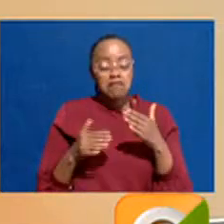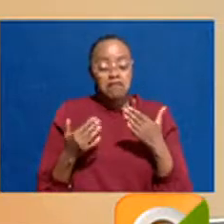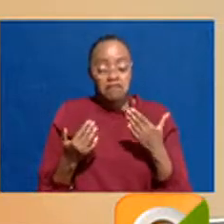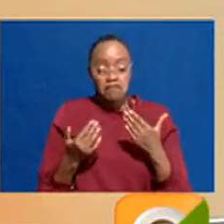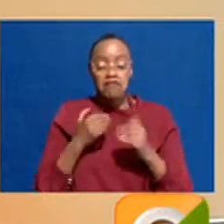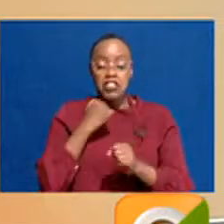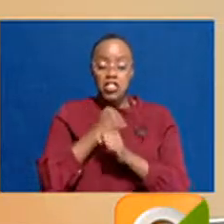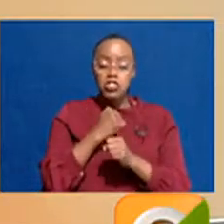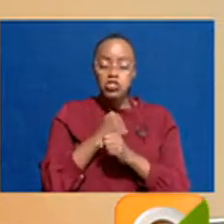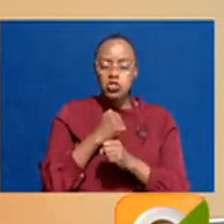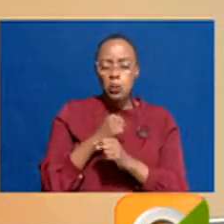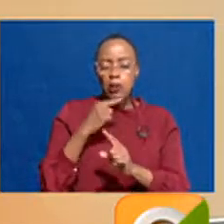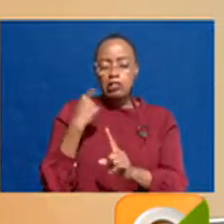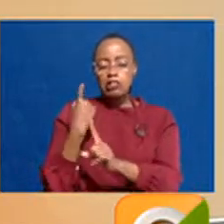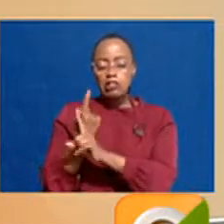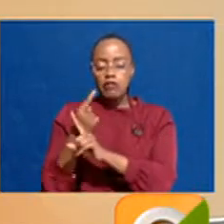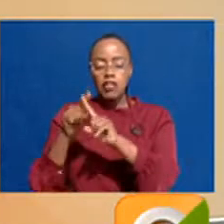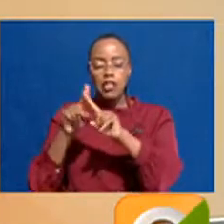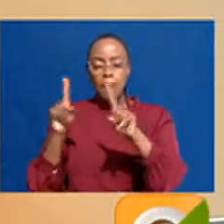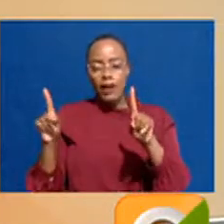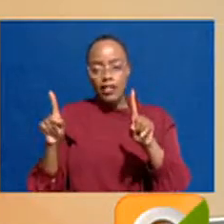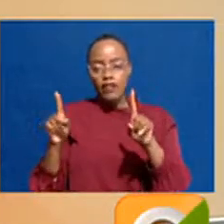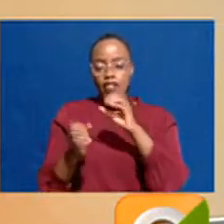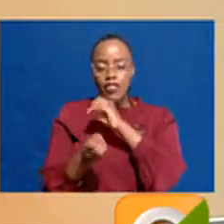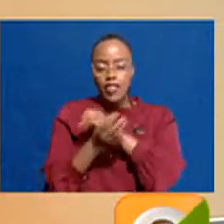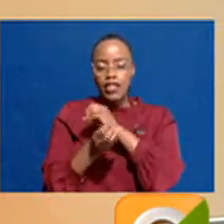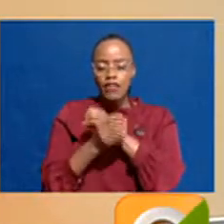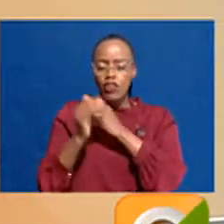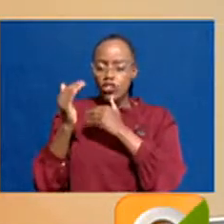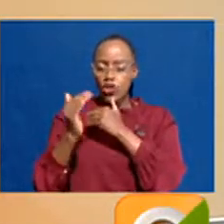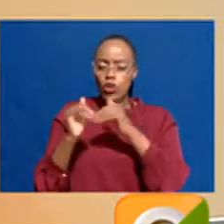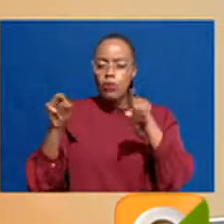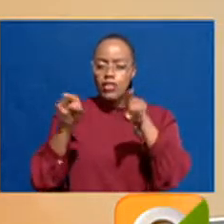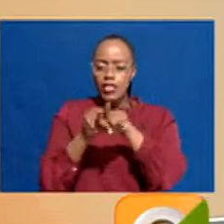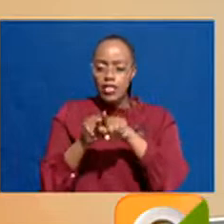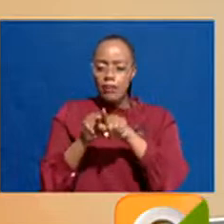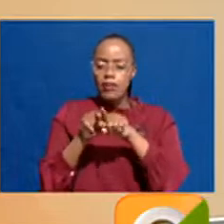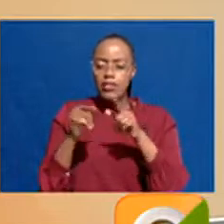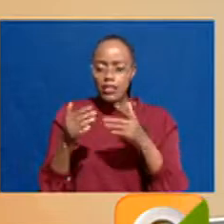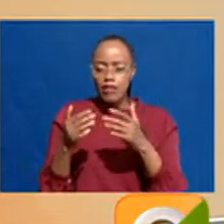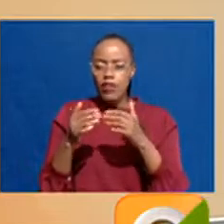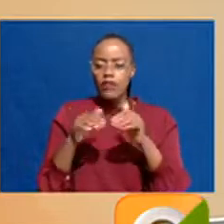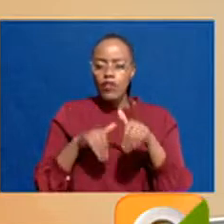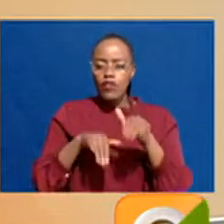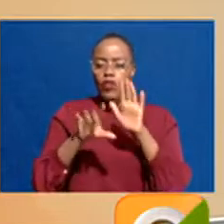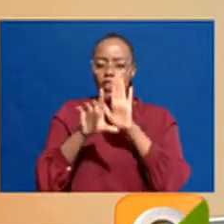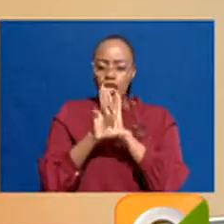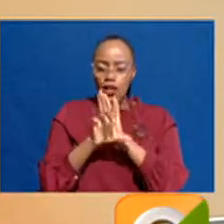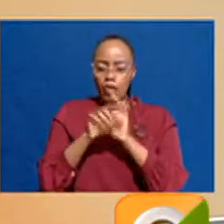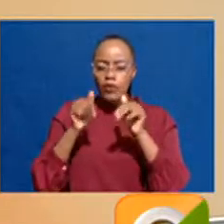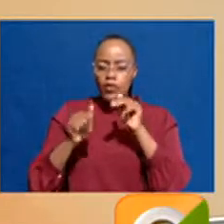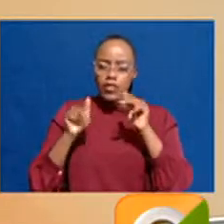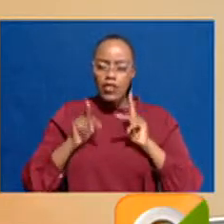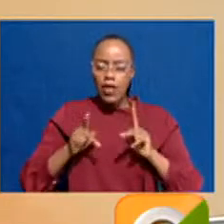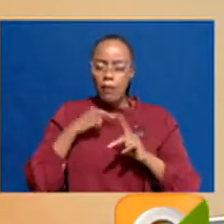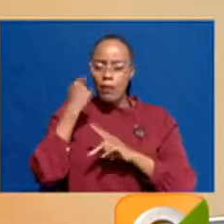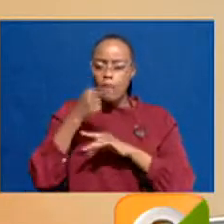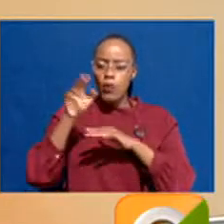their jobs are slightly different, but the description is almost similar in as far as legislation, representation of the people and